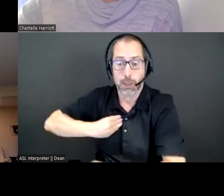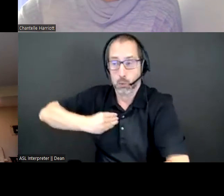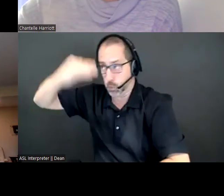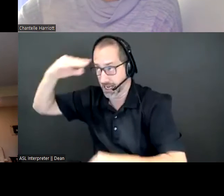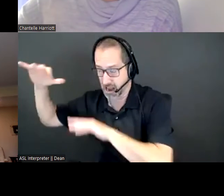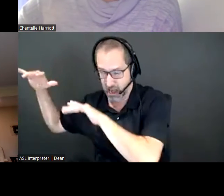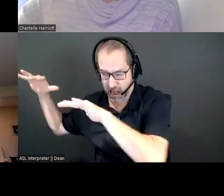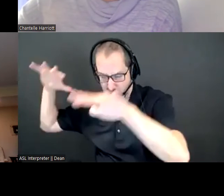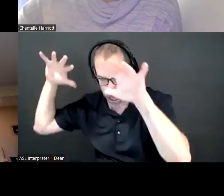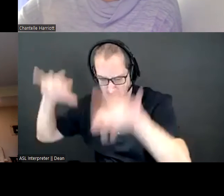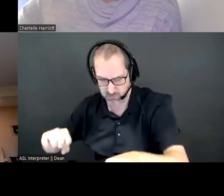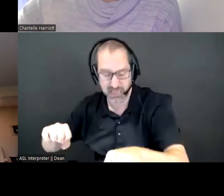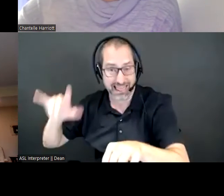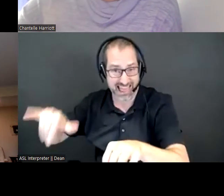here